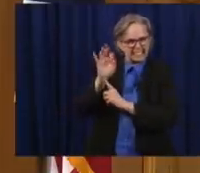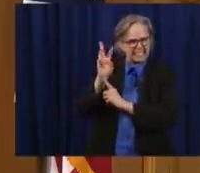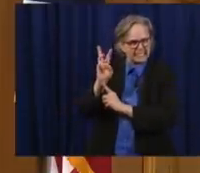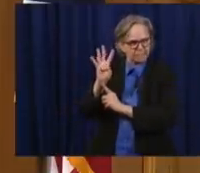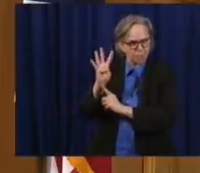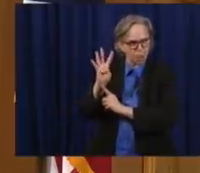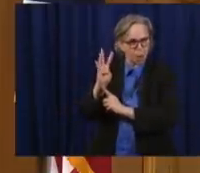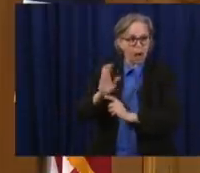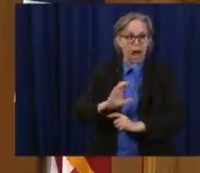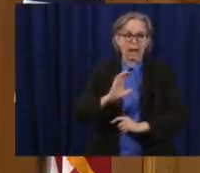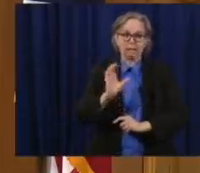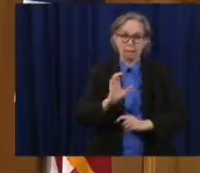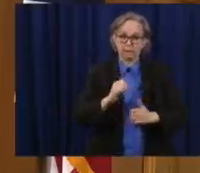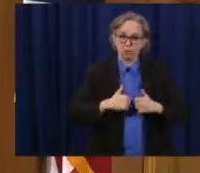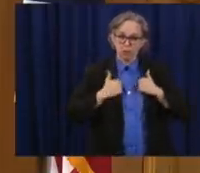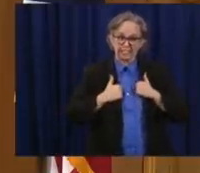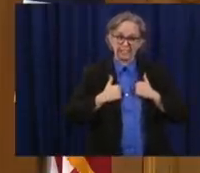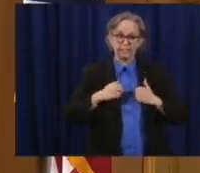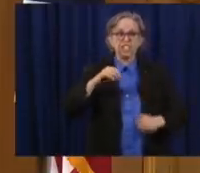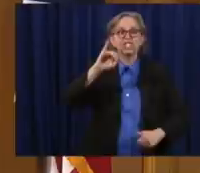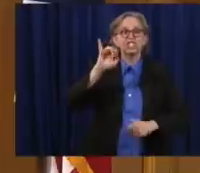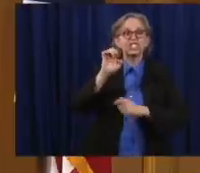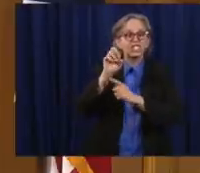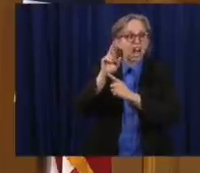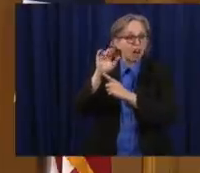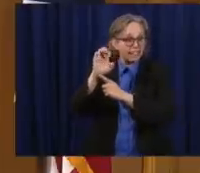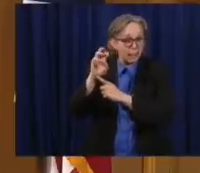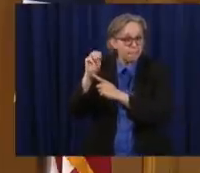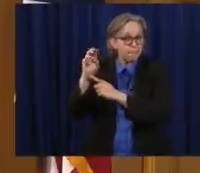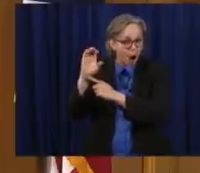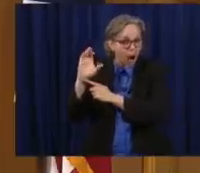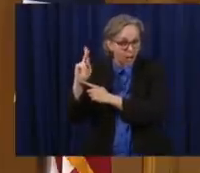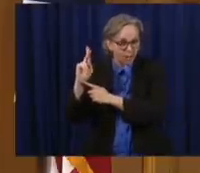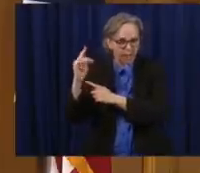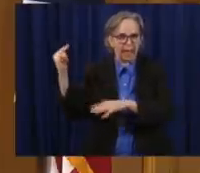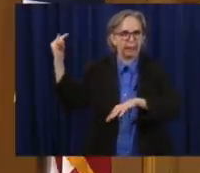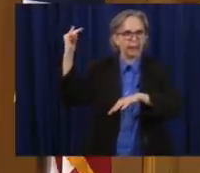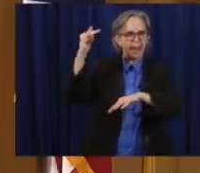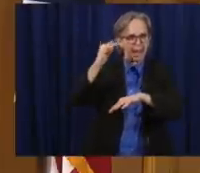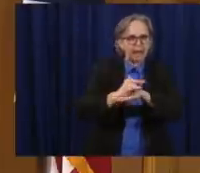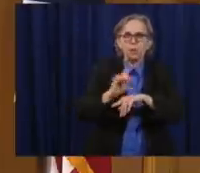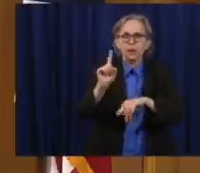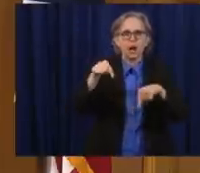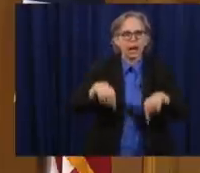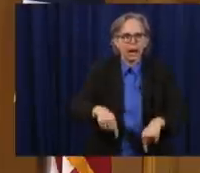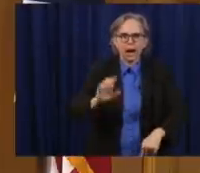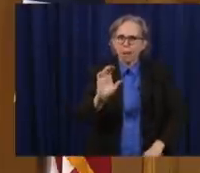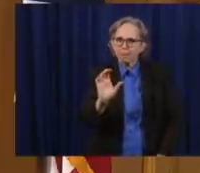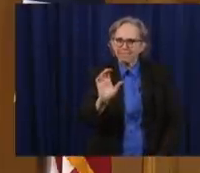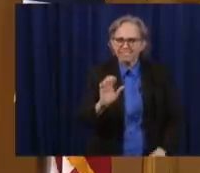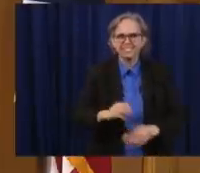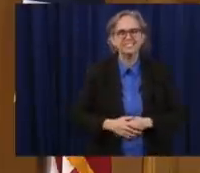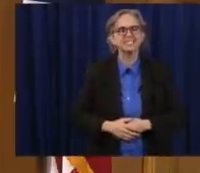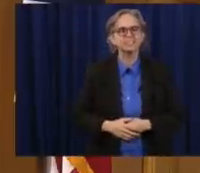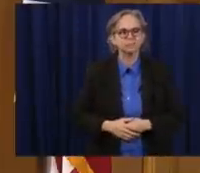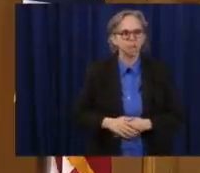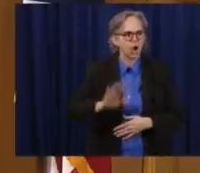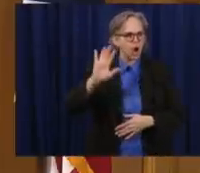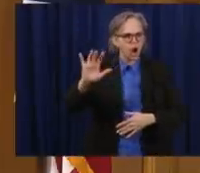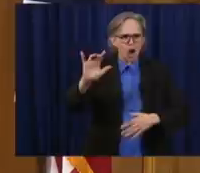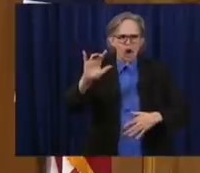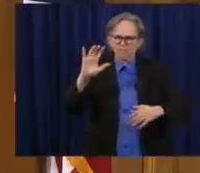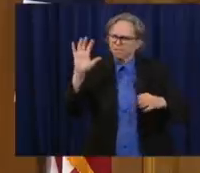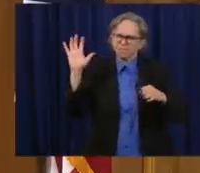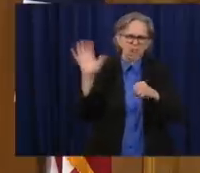Jerry Mock landed at Port Columbus Airport. She was ending her history-making flight as the first woman to